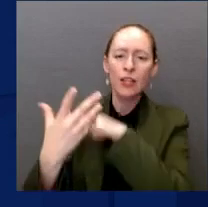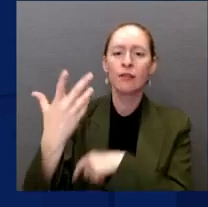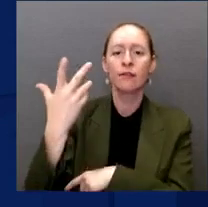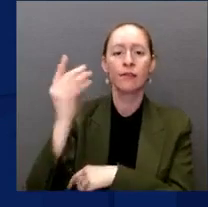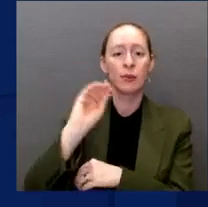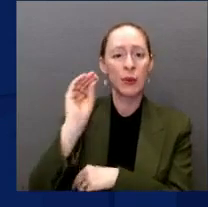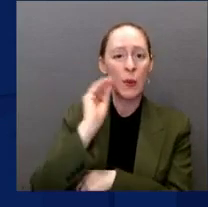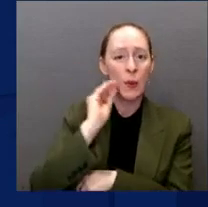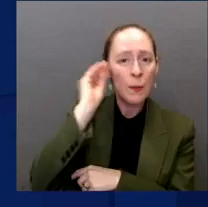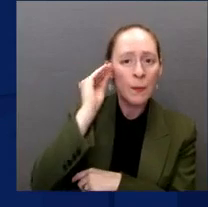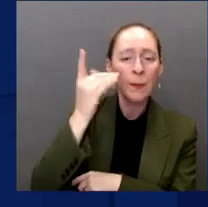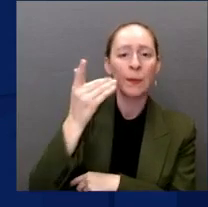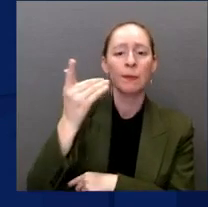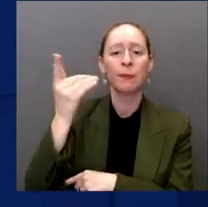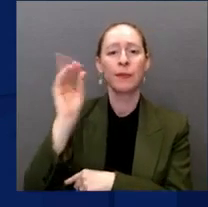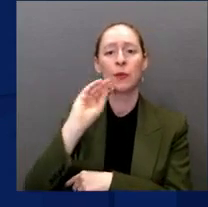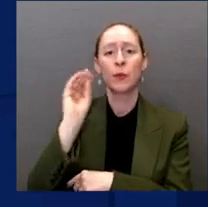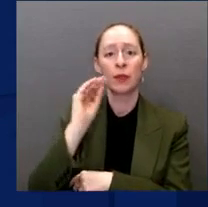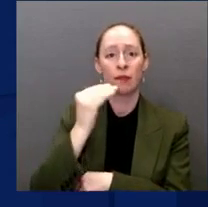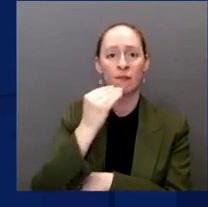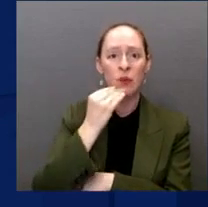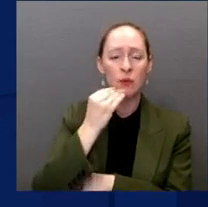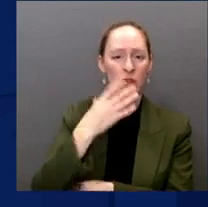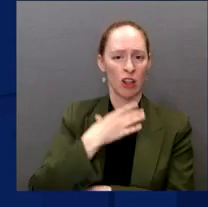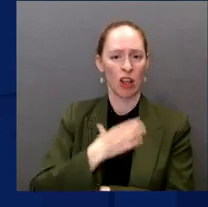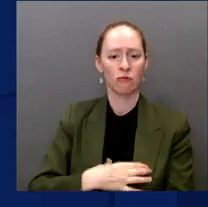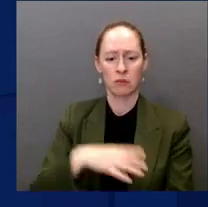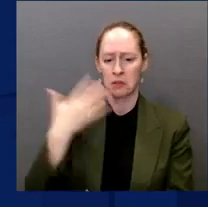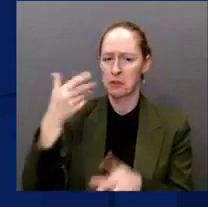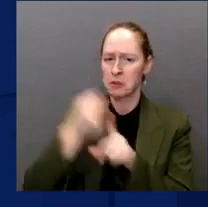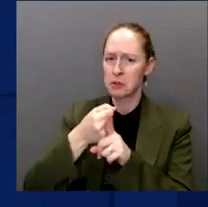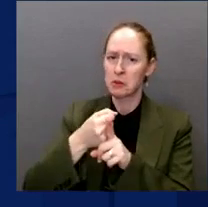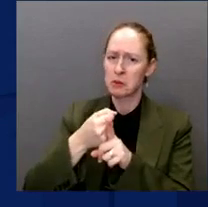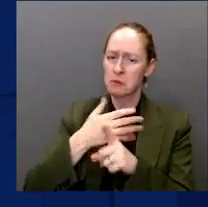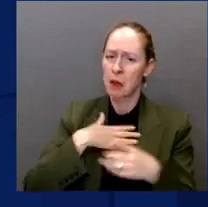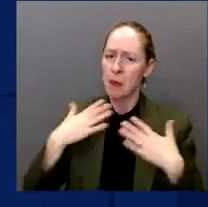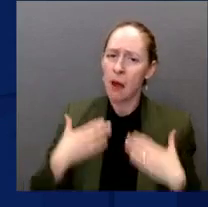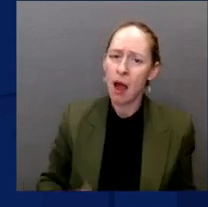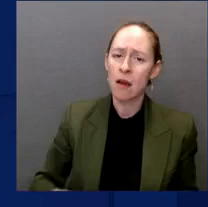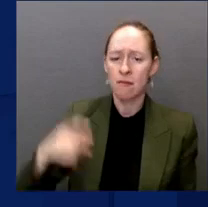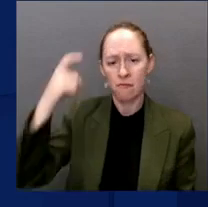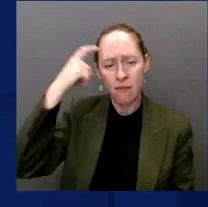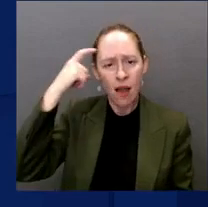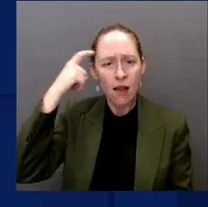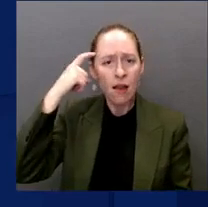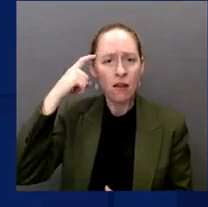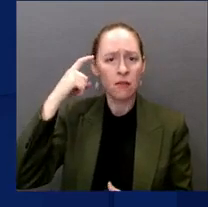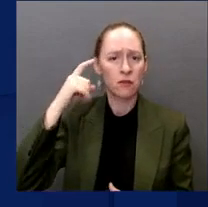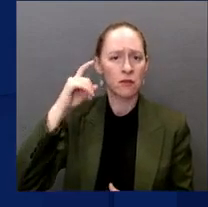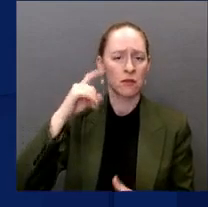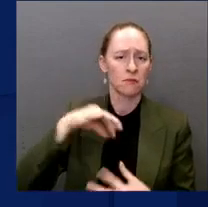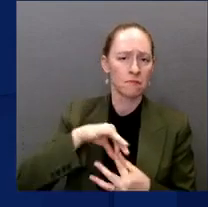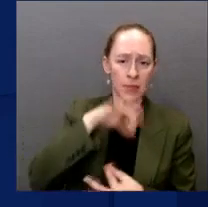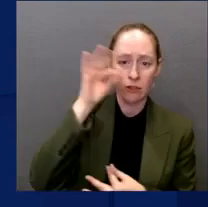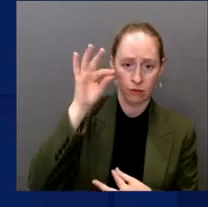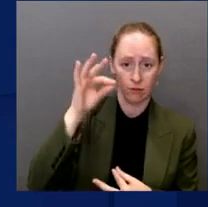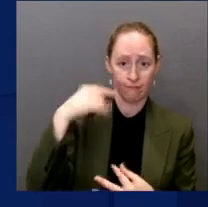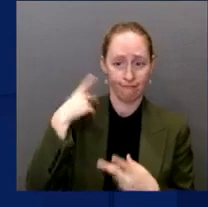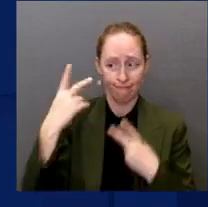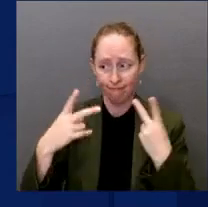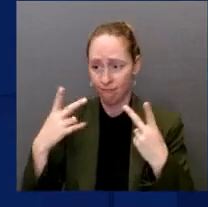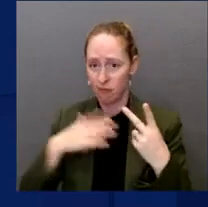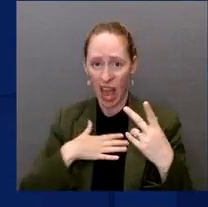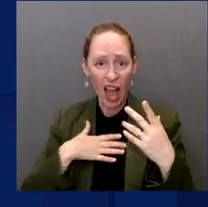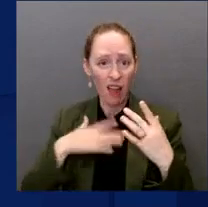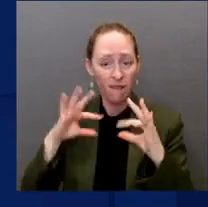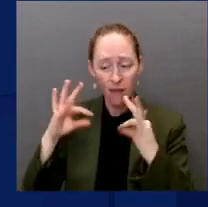family and others in my community. I know what it's like to not know where your next meal will